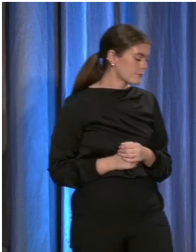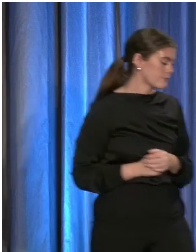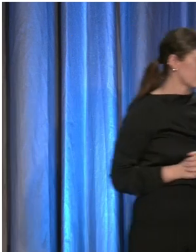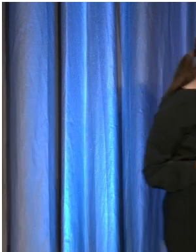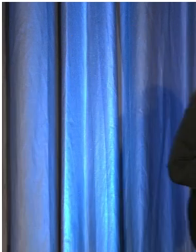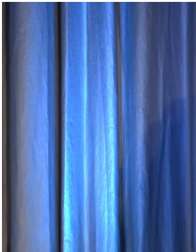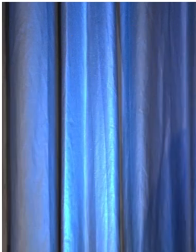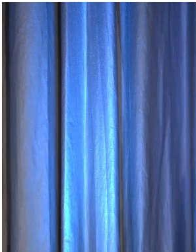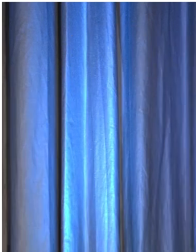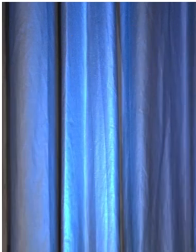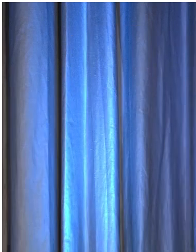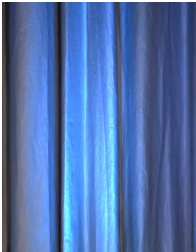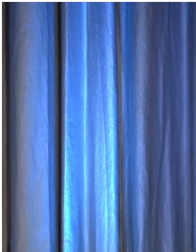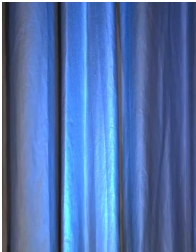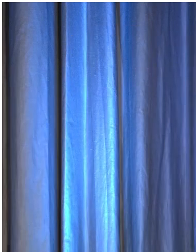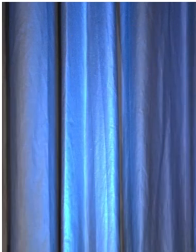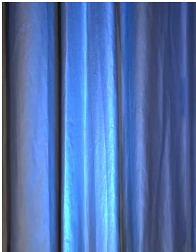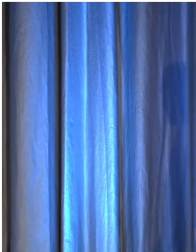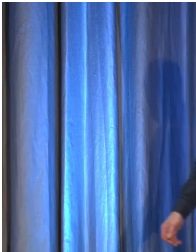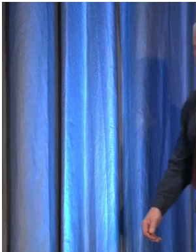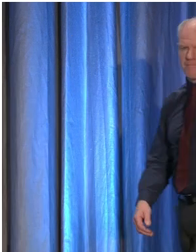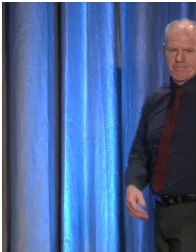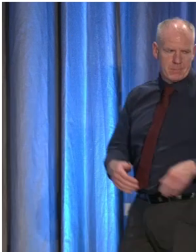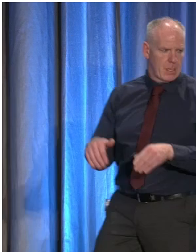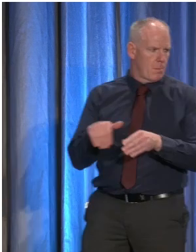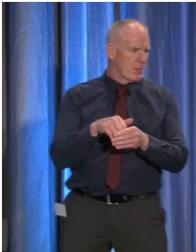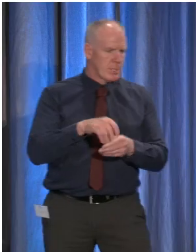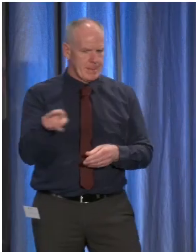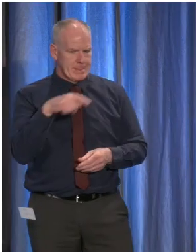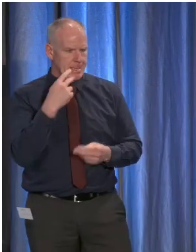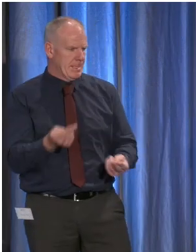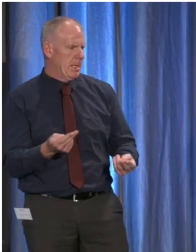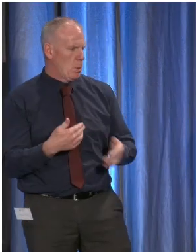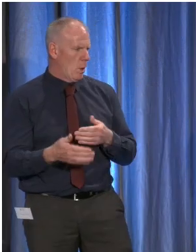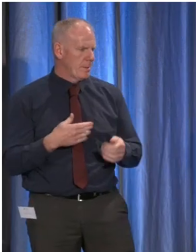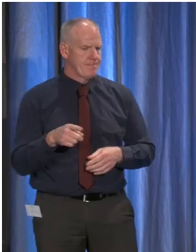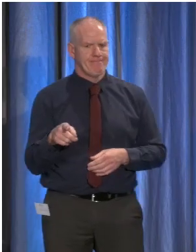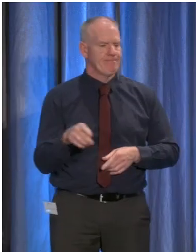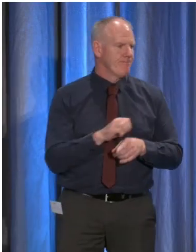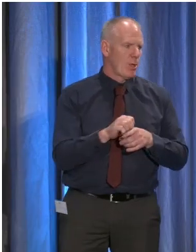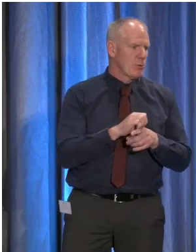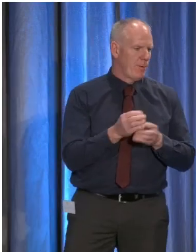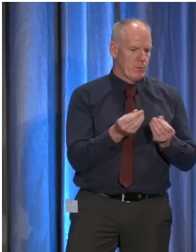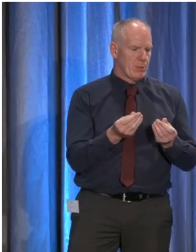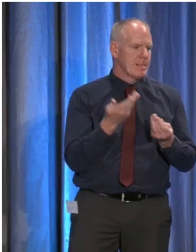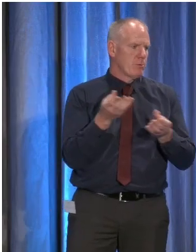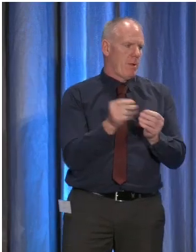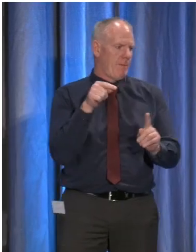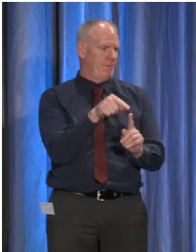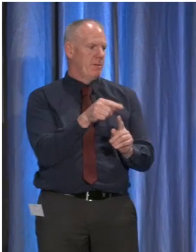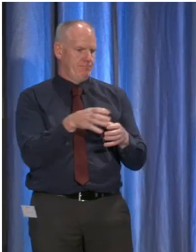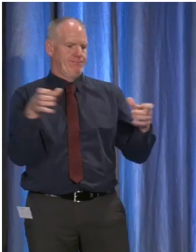So what needs to be developed according to participants? So firstly, is that insufficiencies need to be resolved